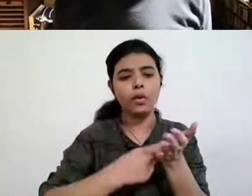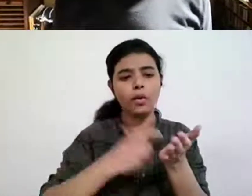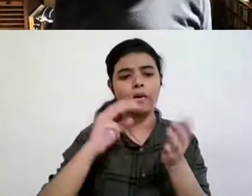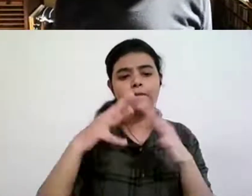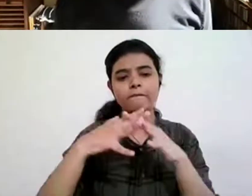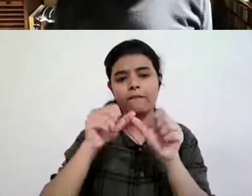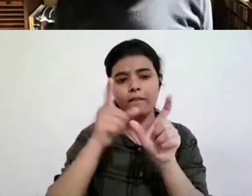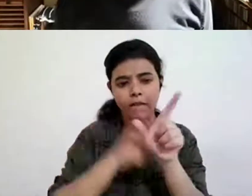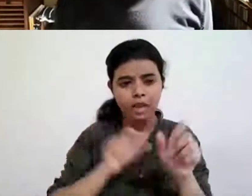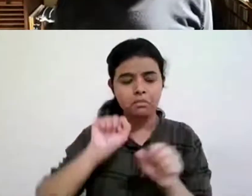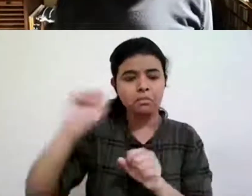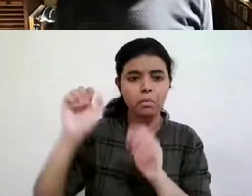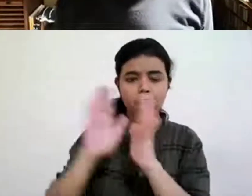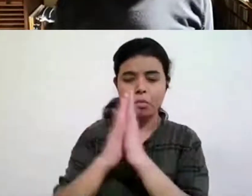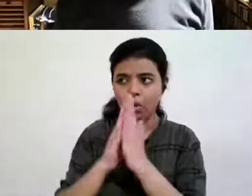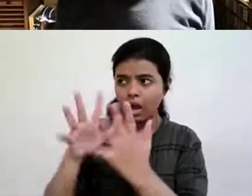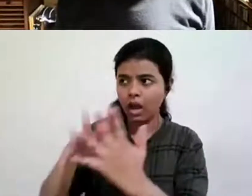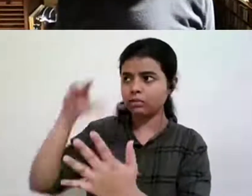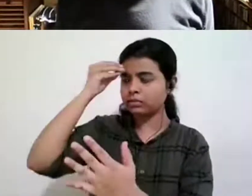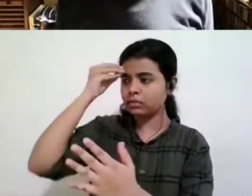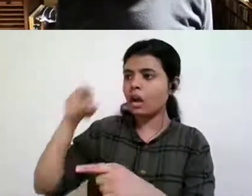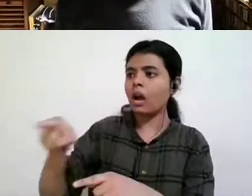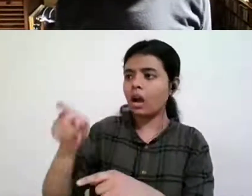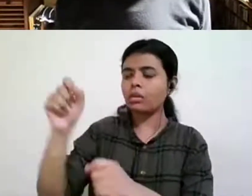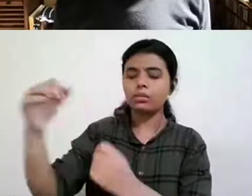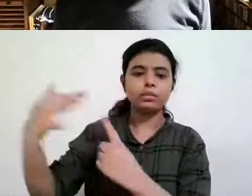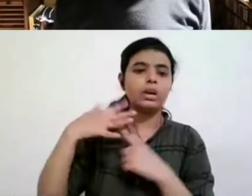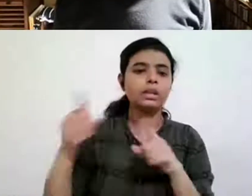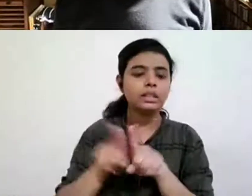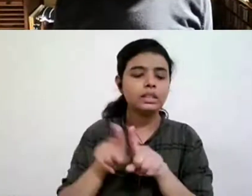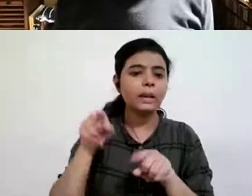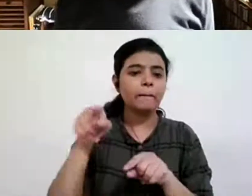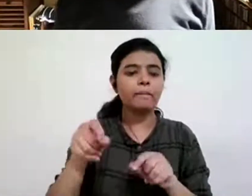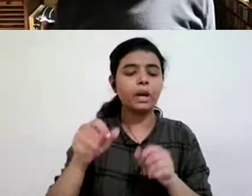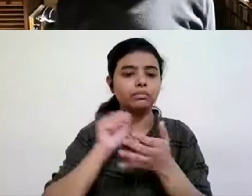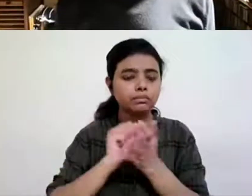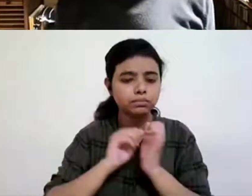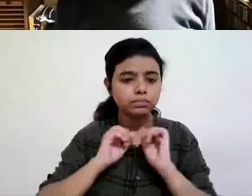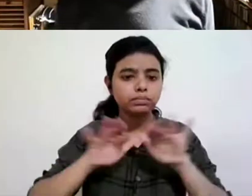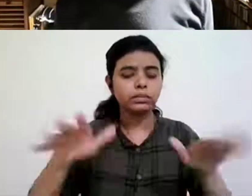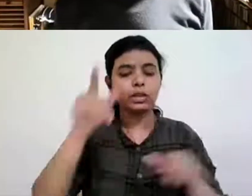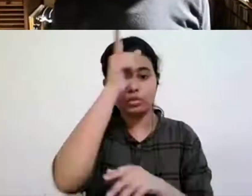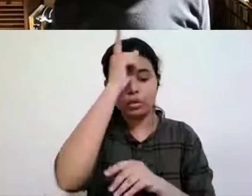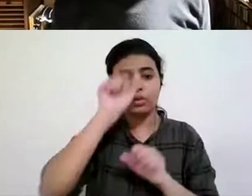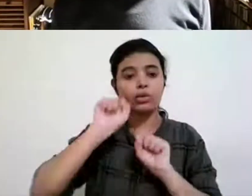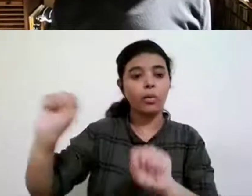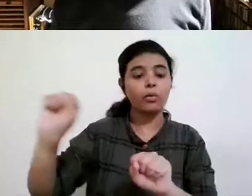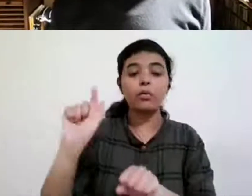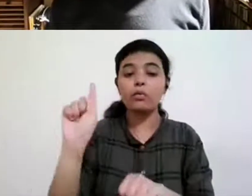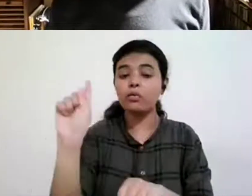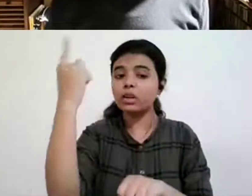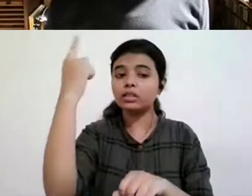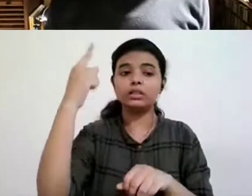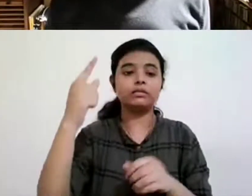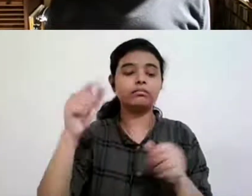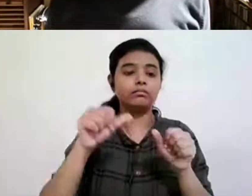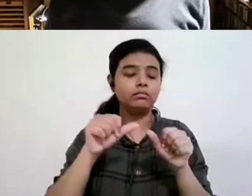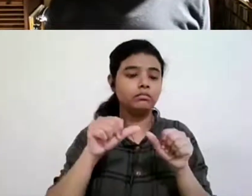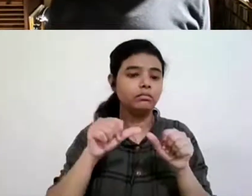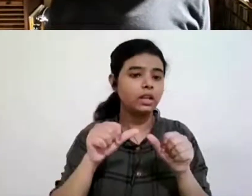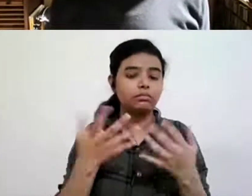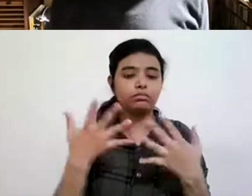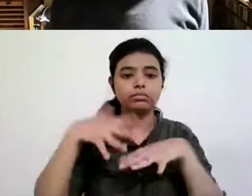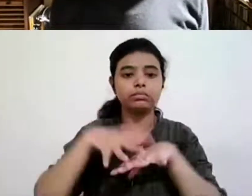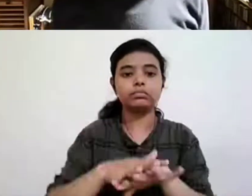was published in 2007 as Germany's first inclusively designed photo book. And then